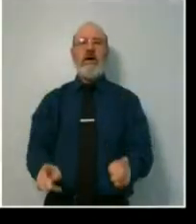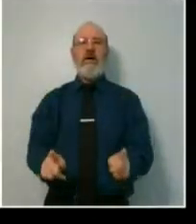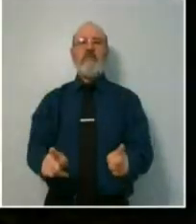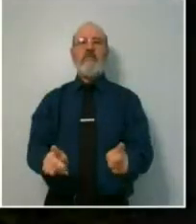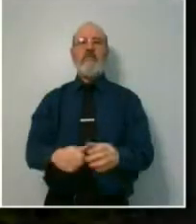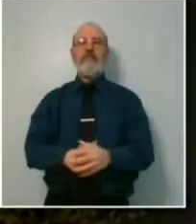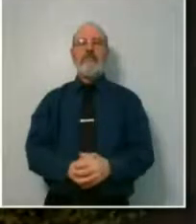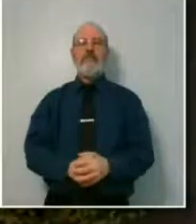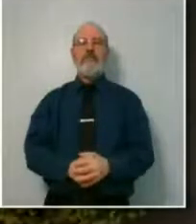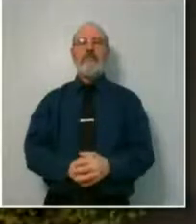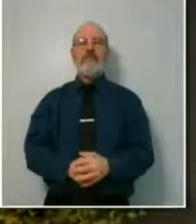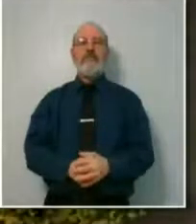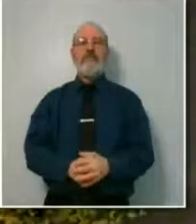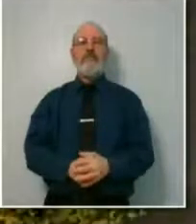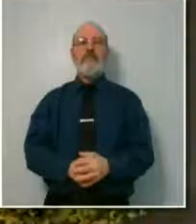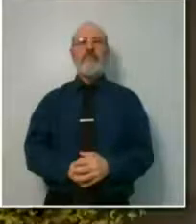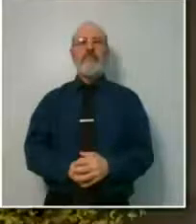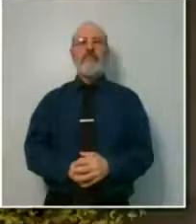one.